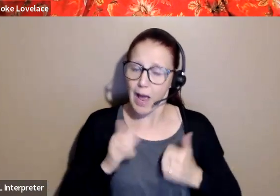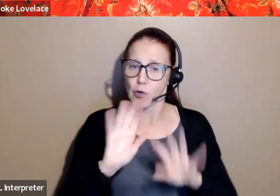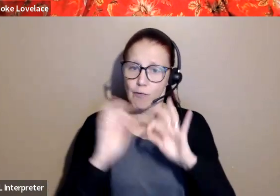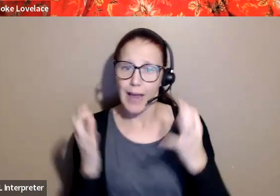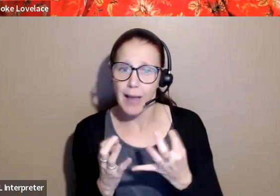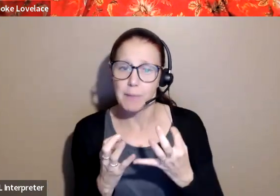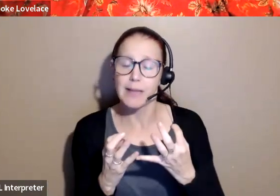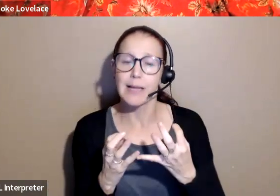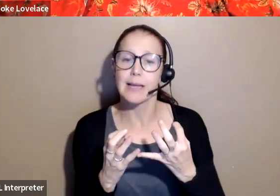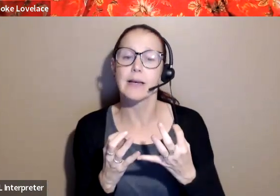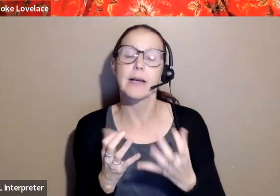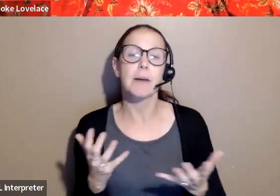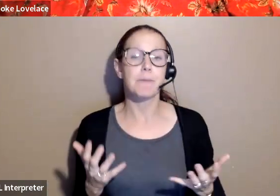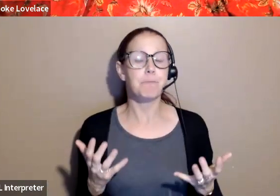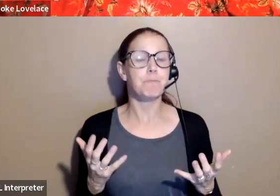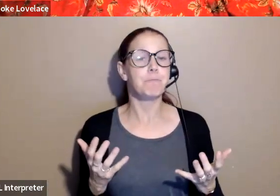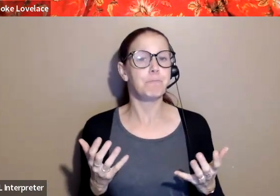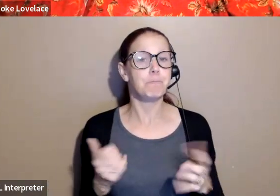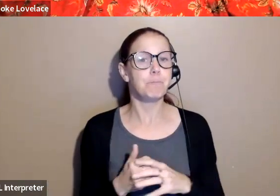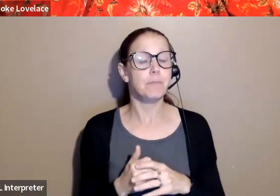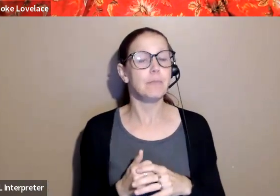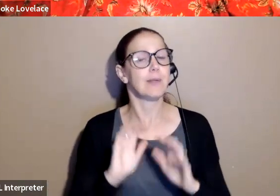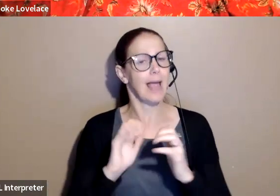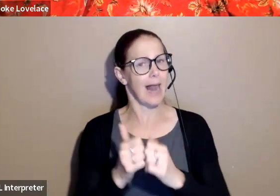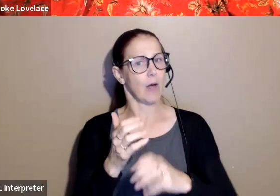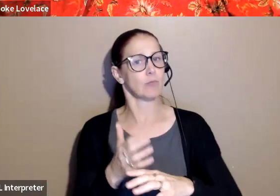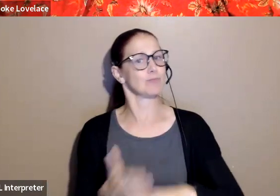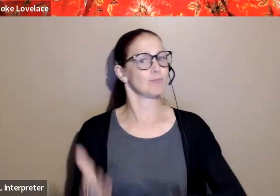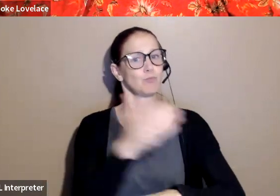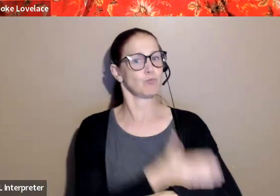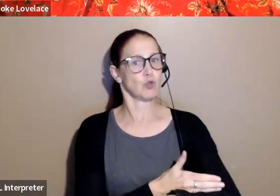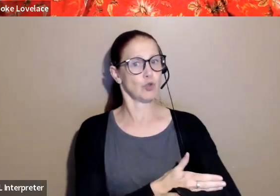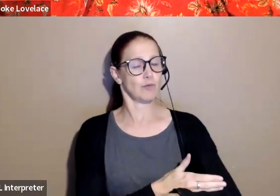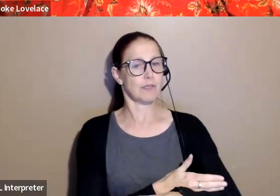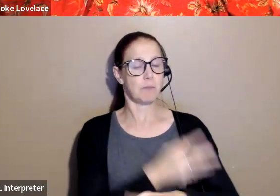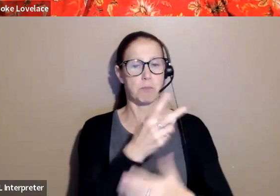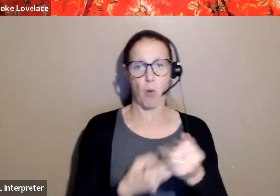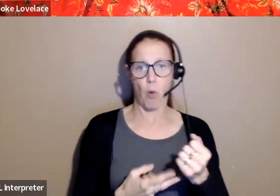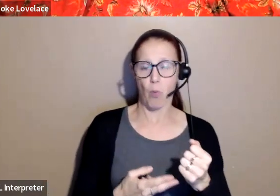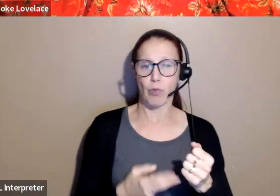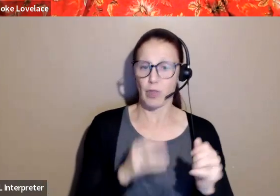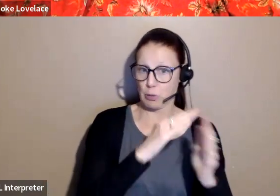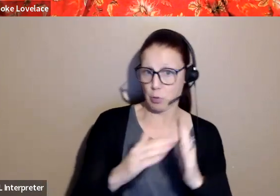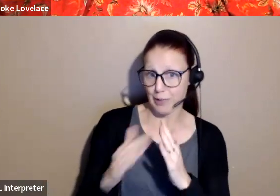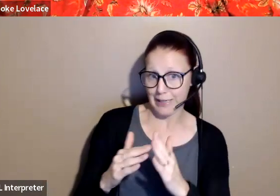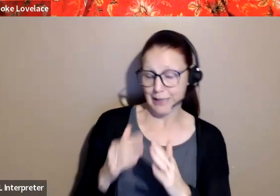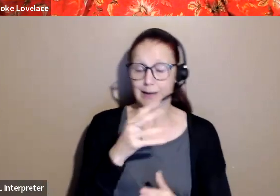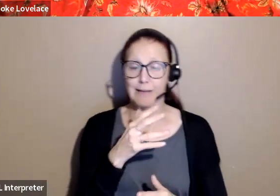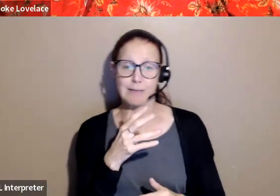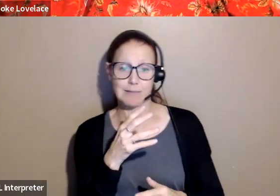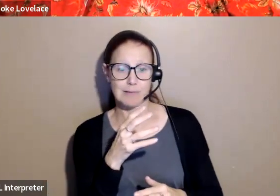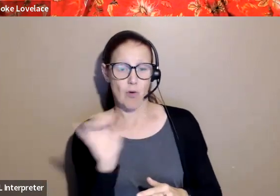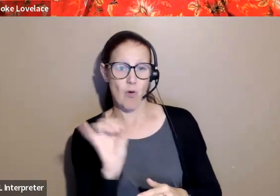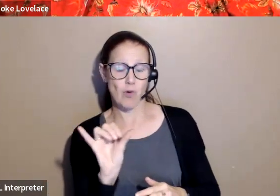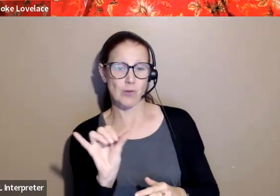family, and how it enhances both the community and